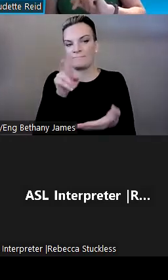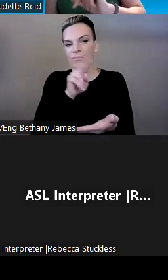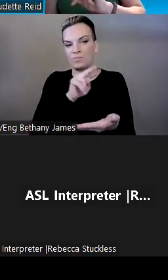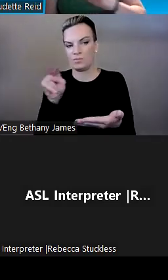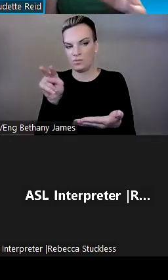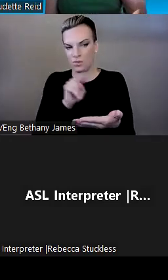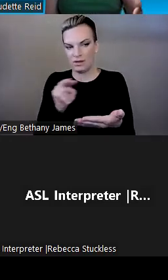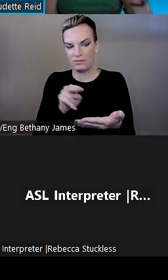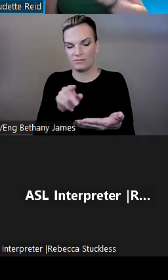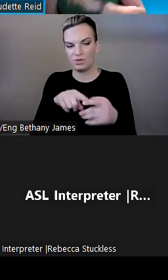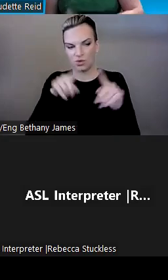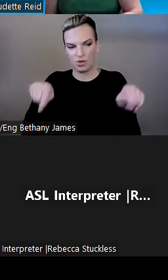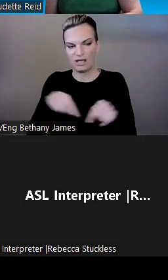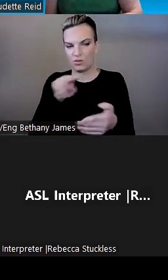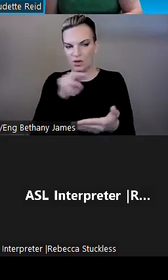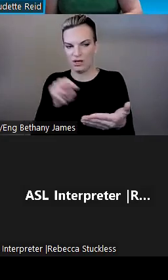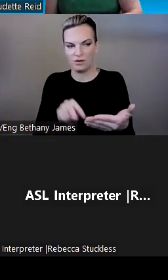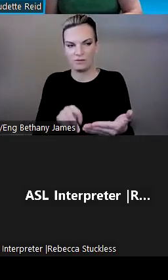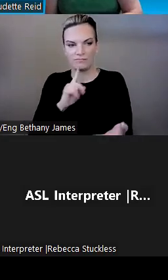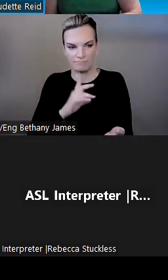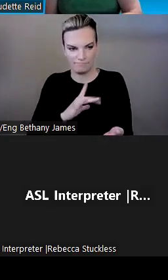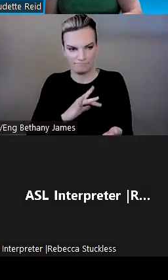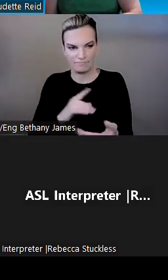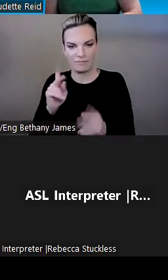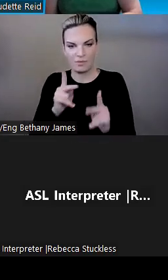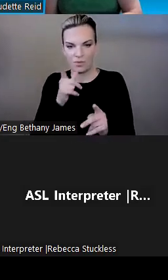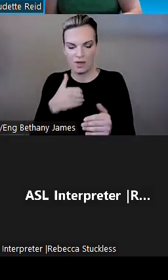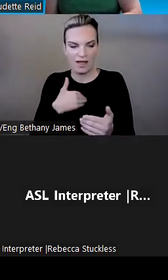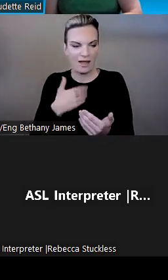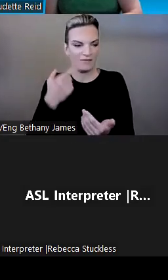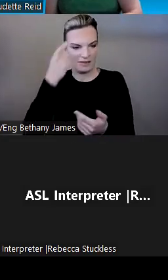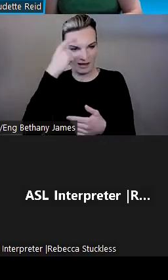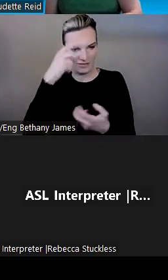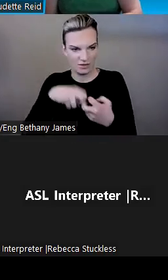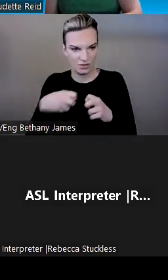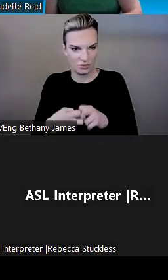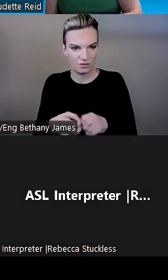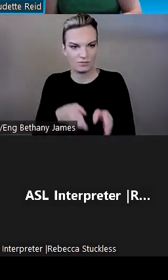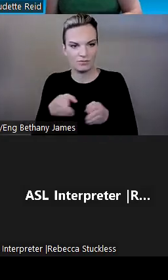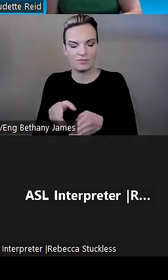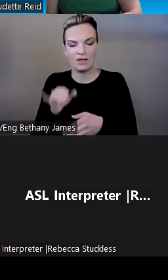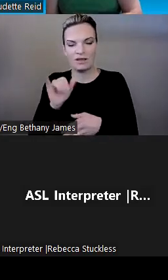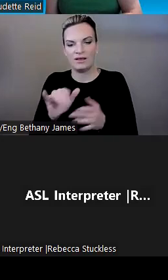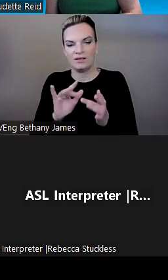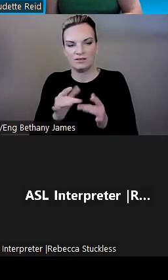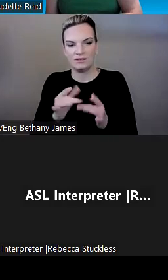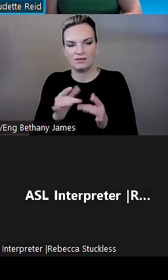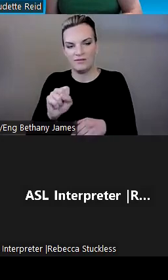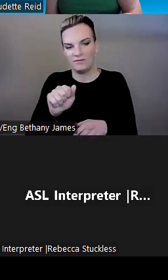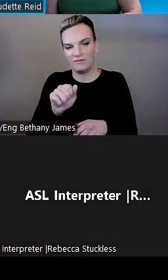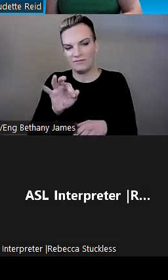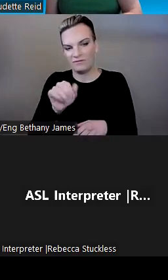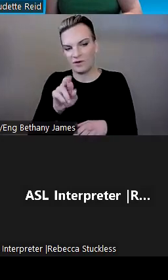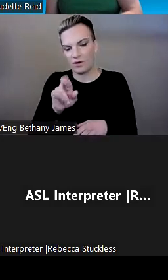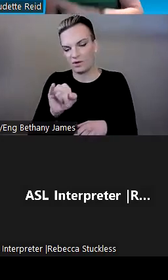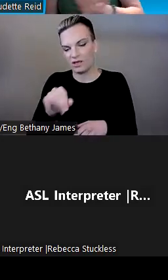reading program, definitely useful for people who have cognitive issues. And Safari Reader is